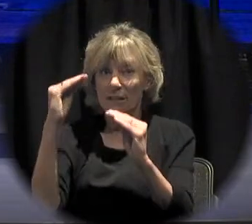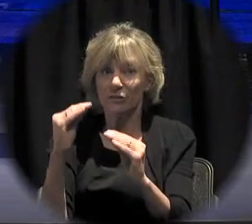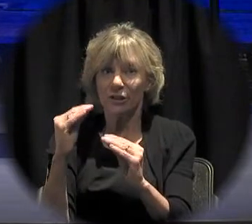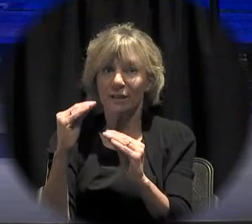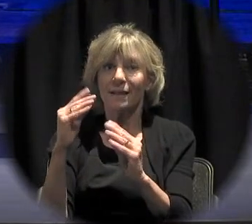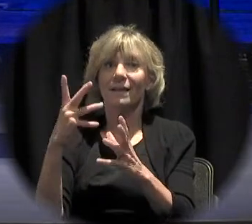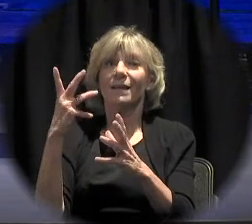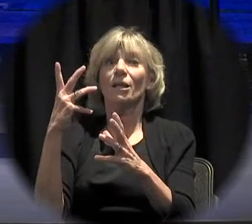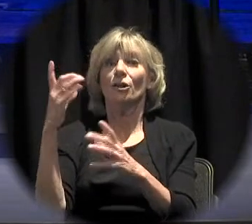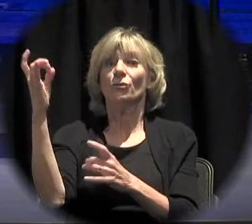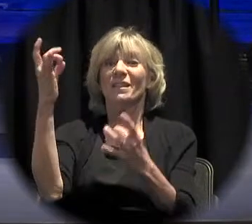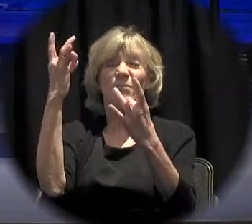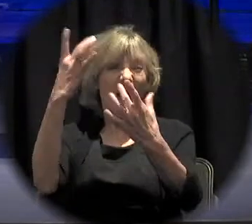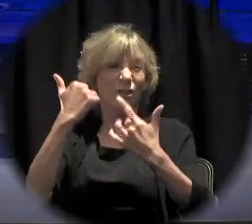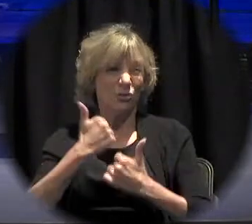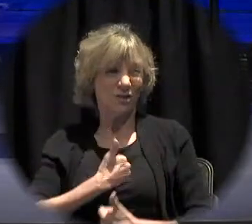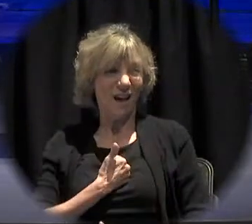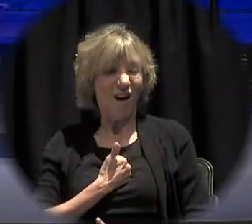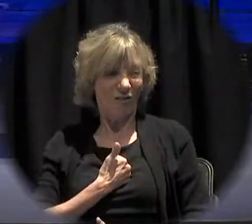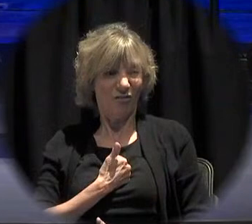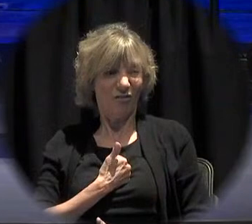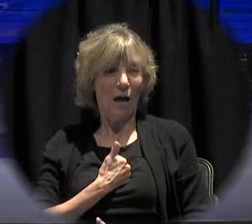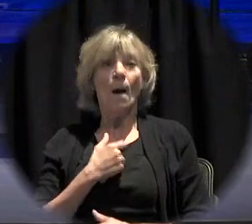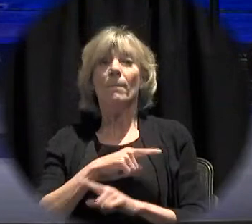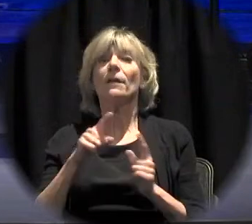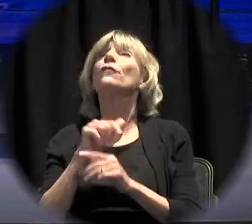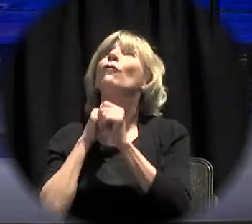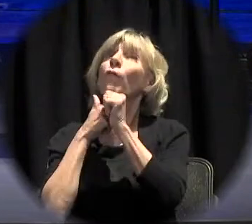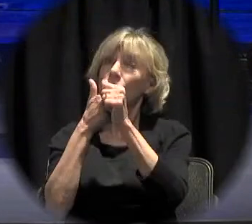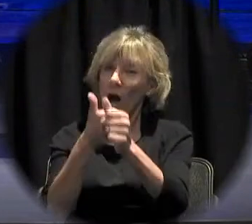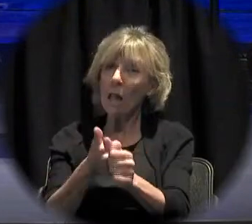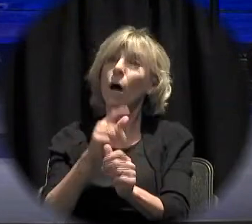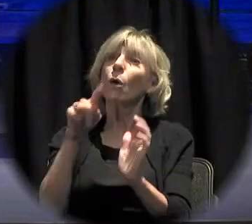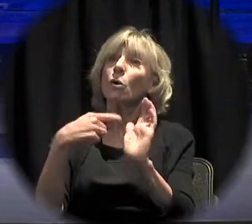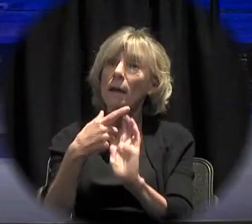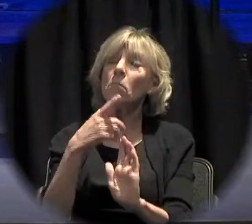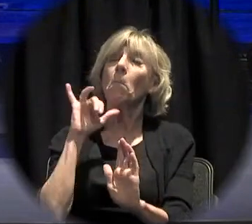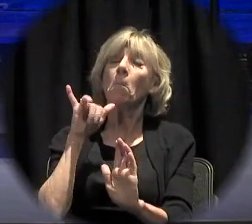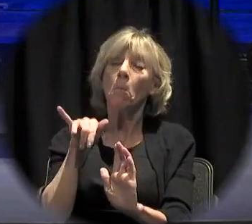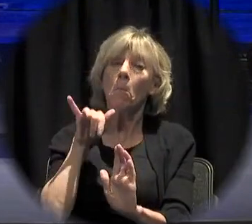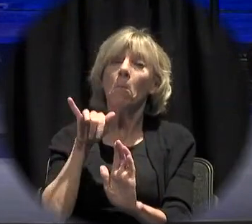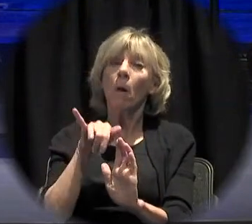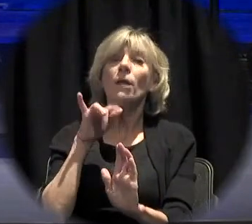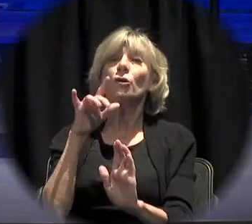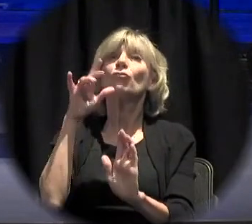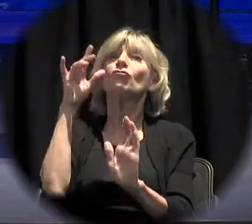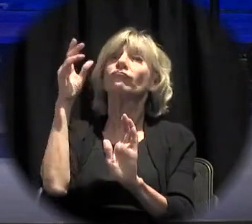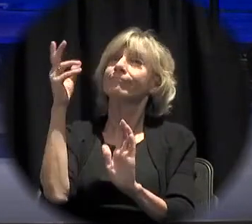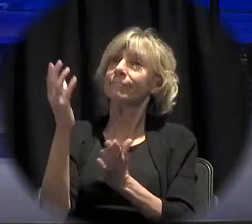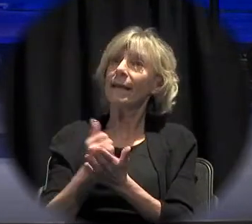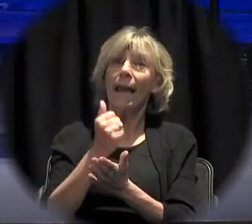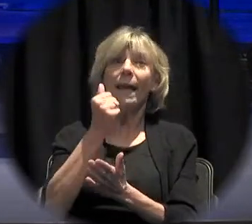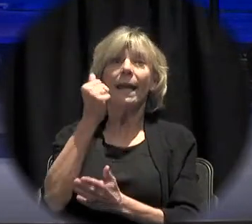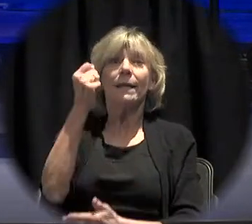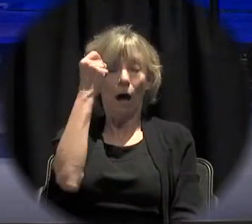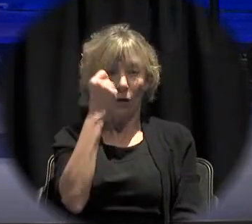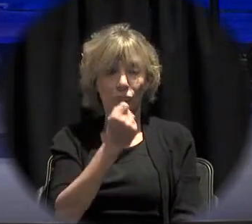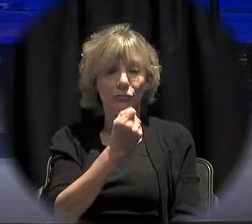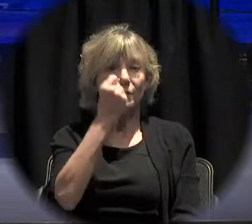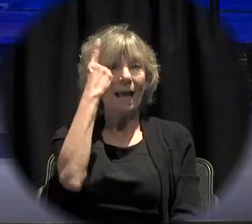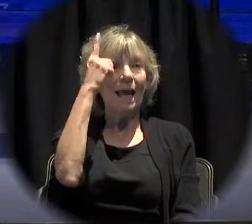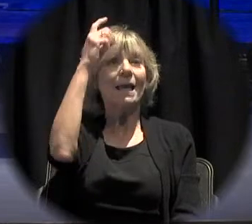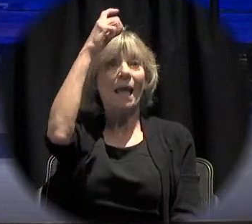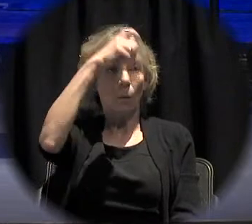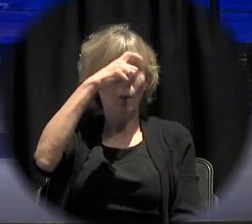understanding. I challenge you to ask God to use the correction that your parents give you to help you gain wisdom